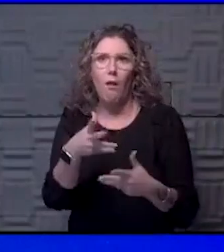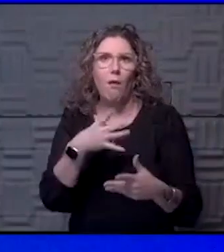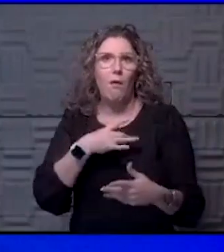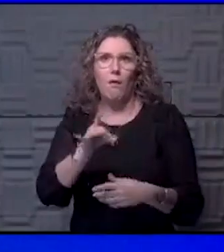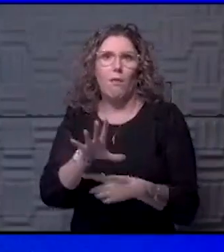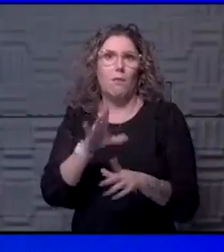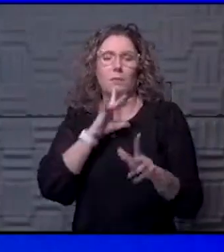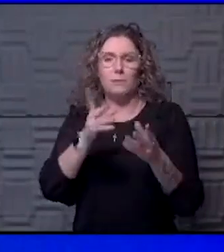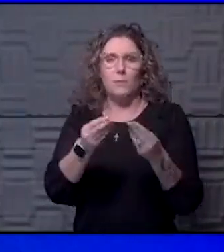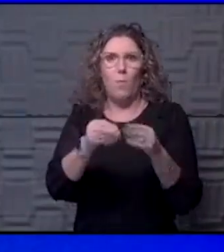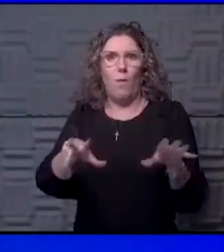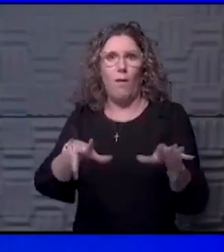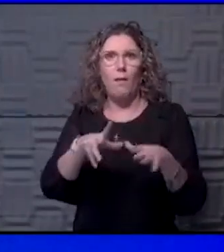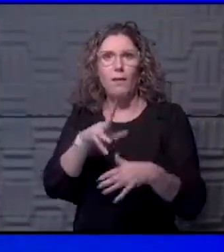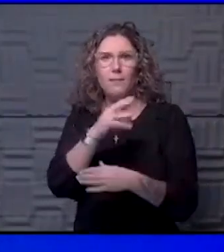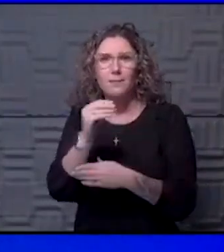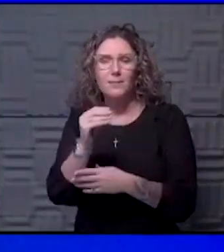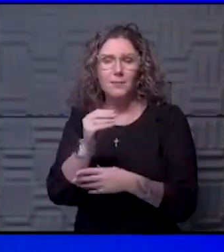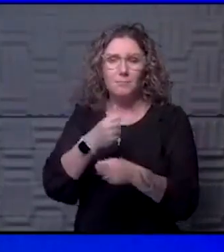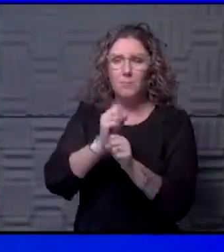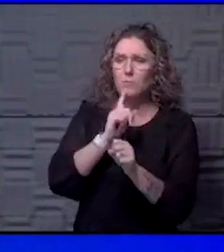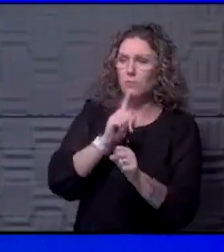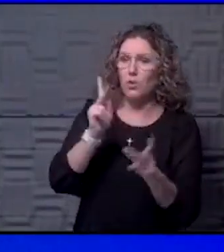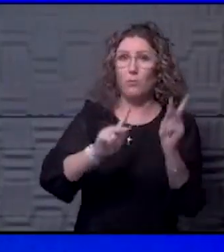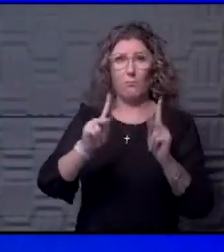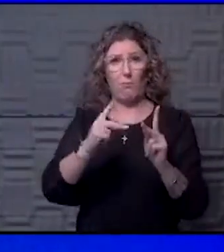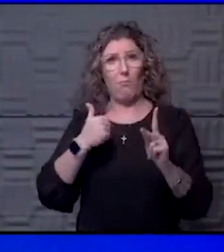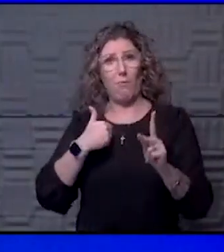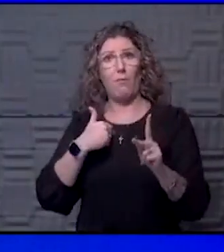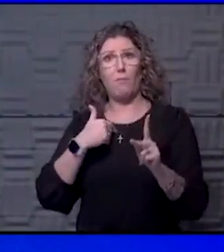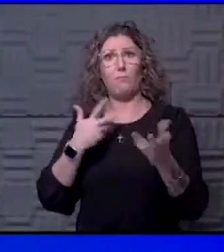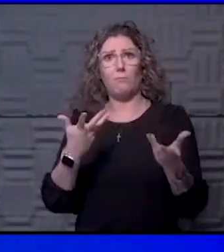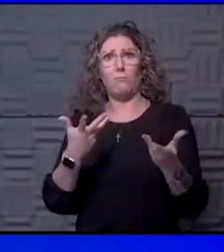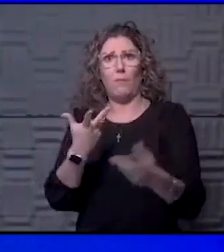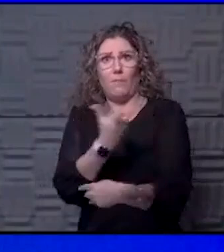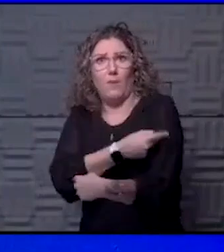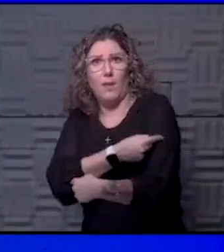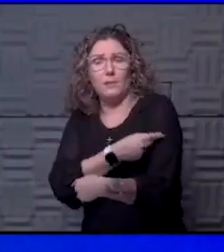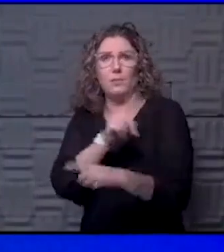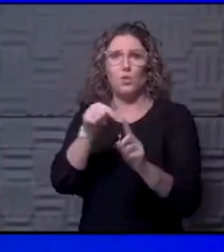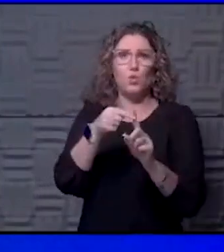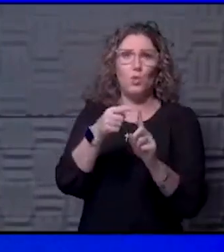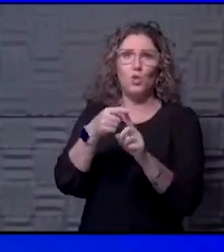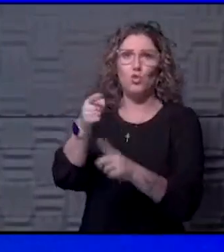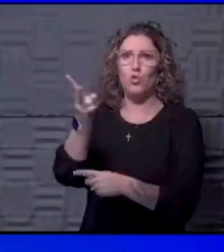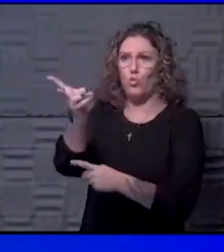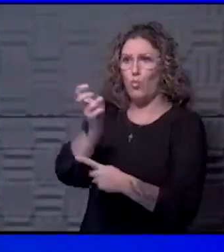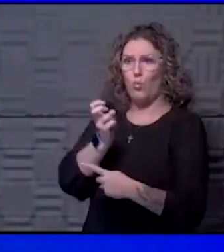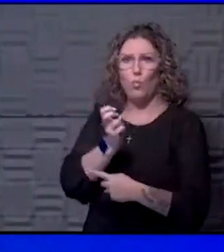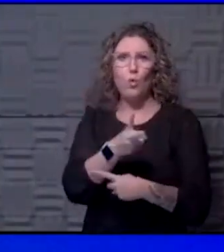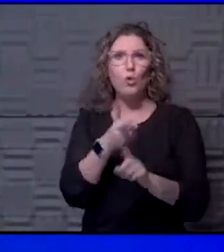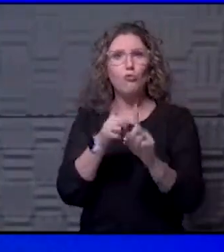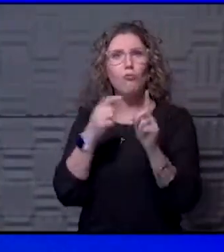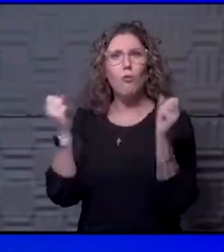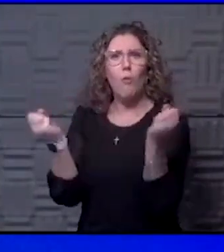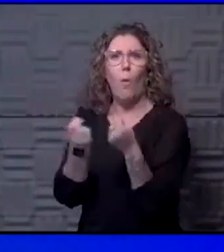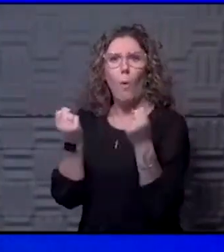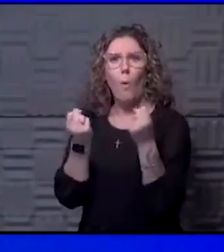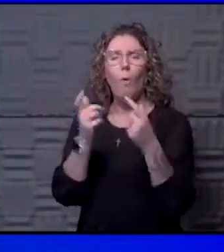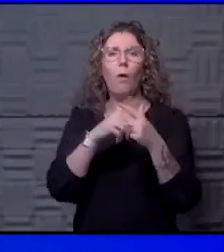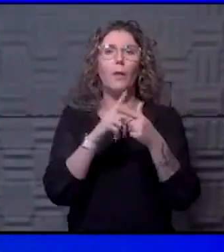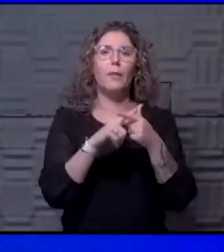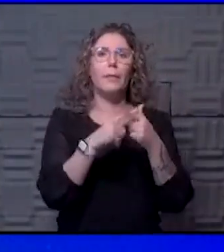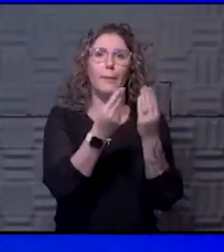enough people in that certain area or in that given time so that when you do take those out of the cold storage, you can use those